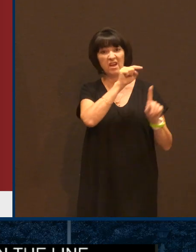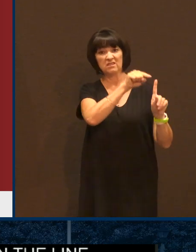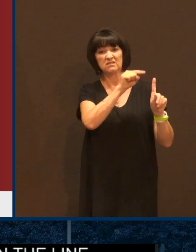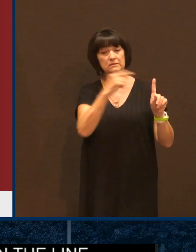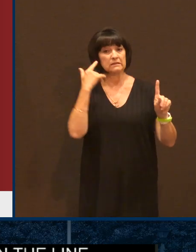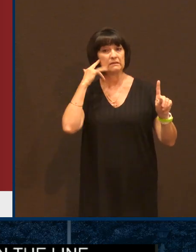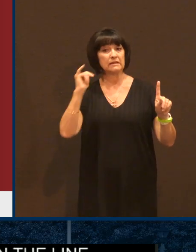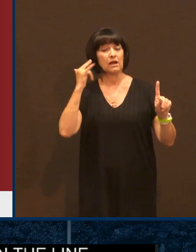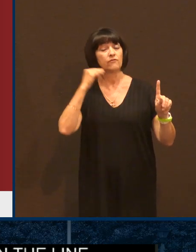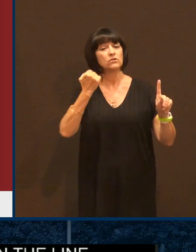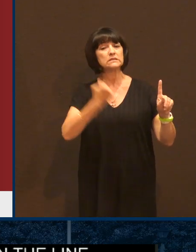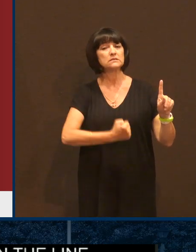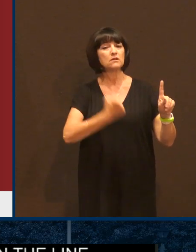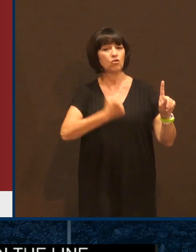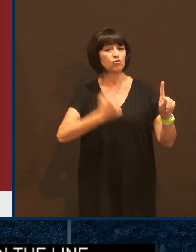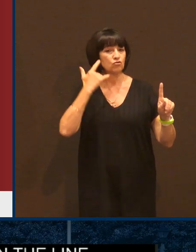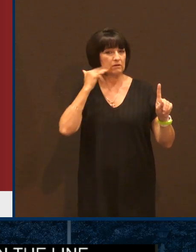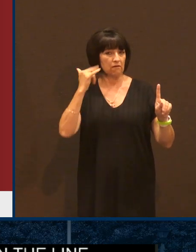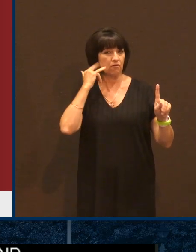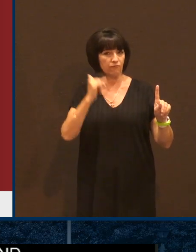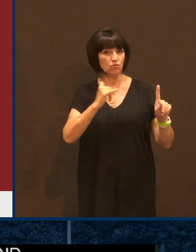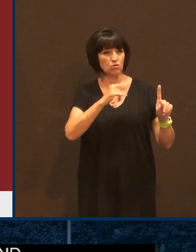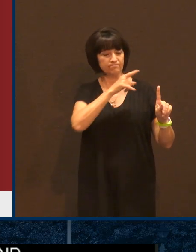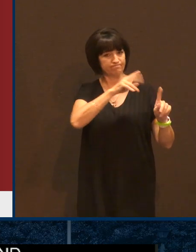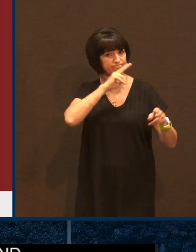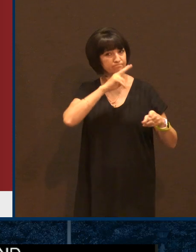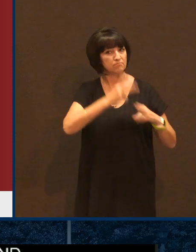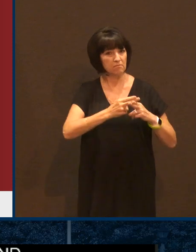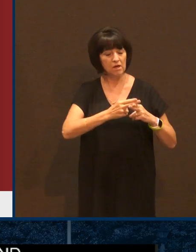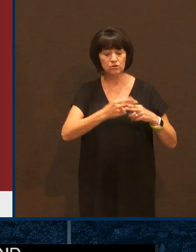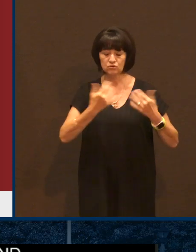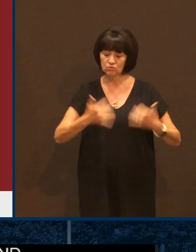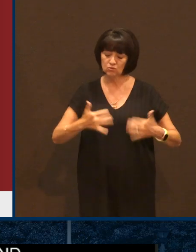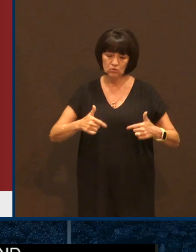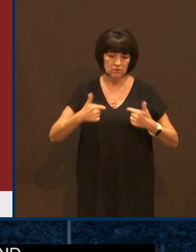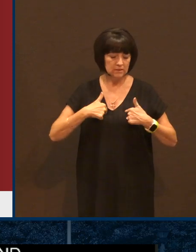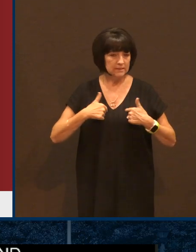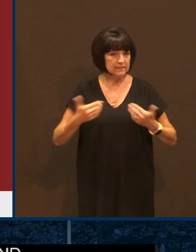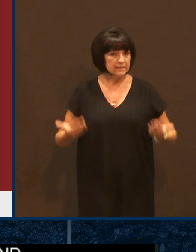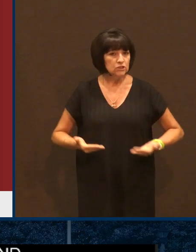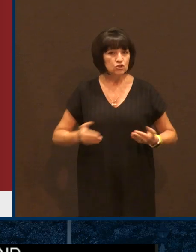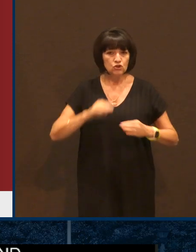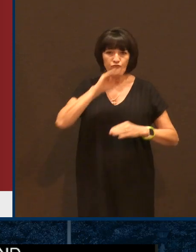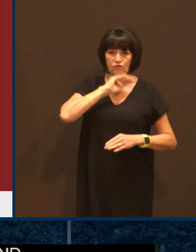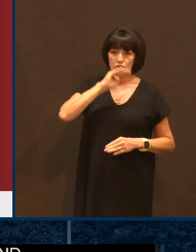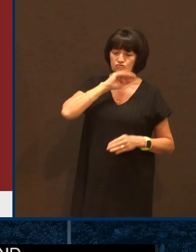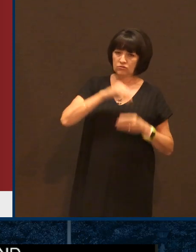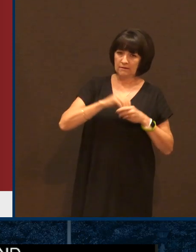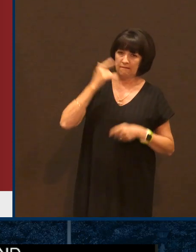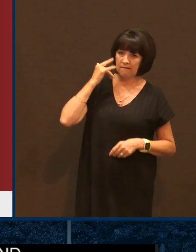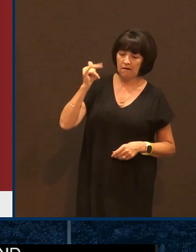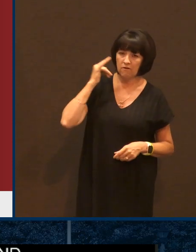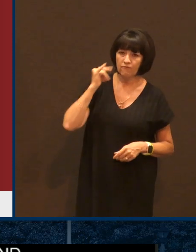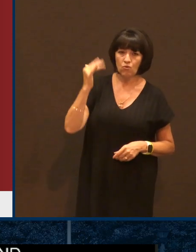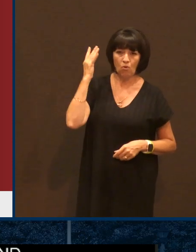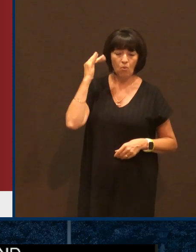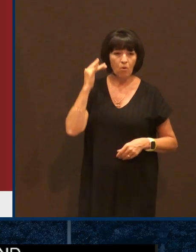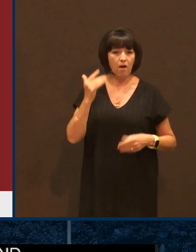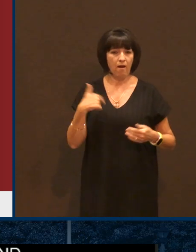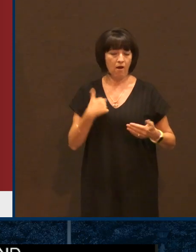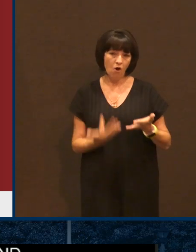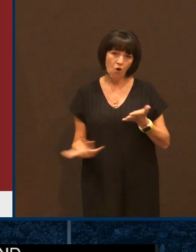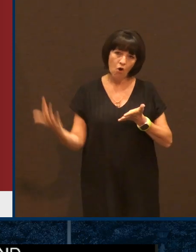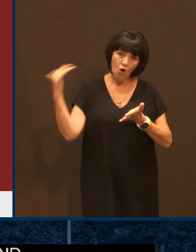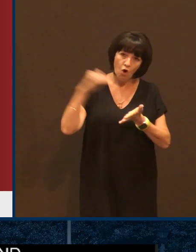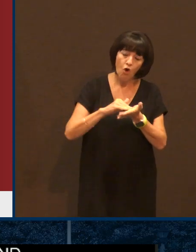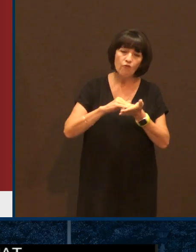in the Southern California area. And it should be a wake-up call for us. We had our wake-up call with respect to the outbreak in the